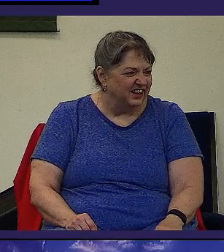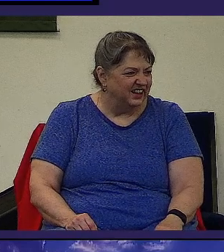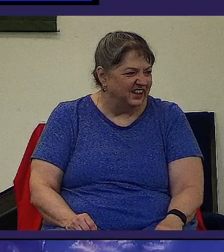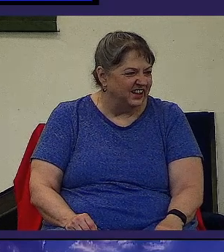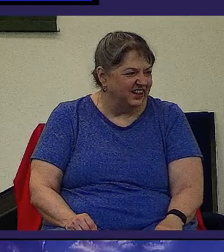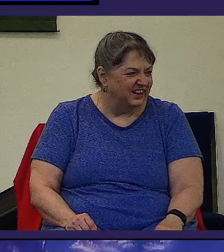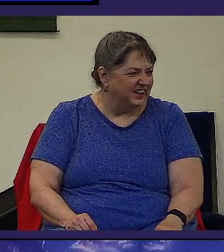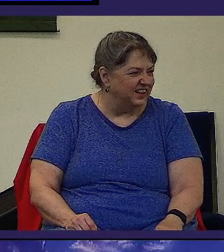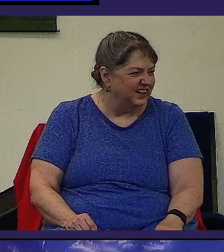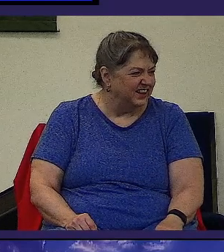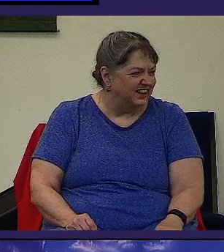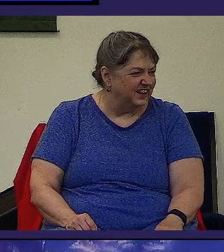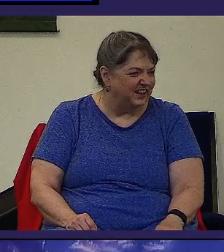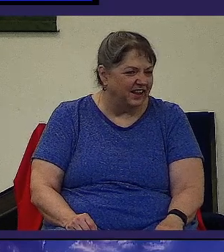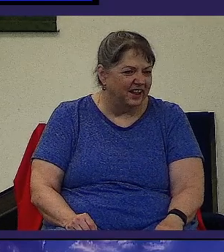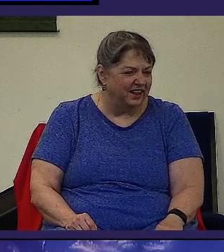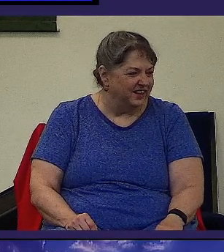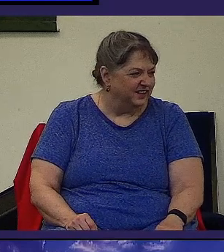yeah look at his shirt